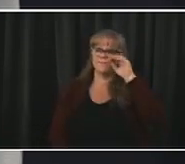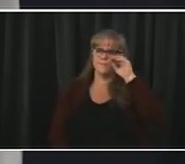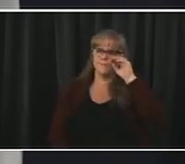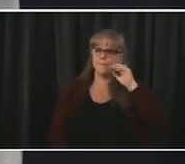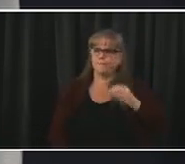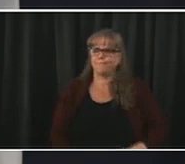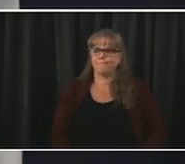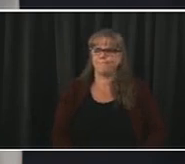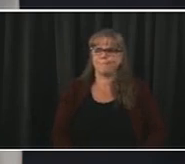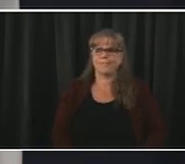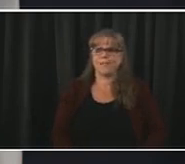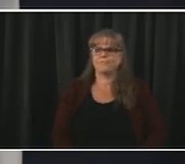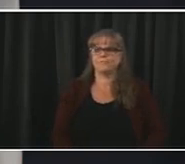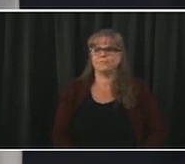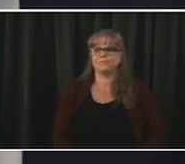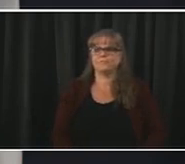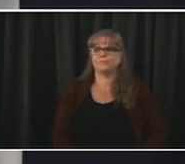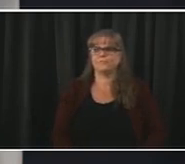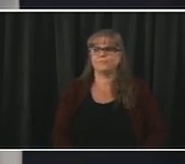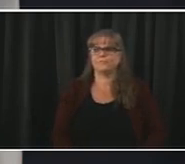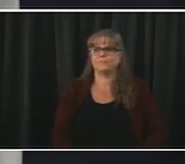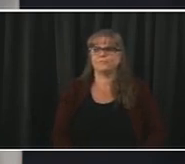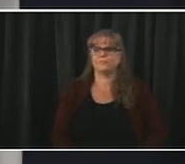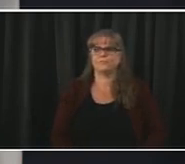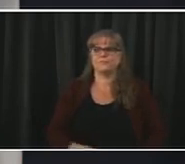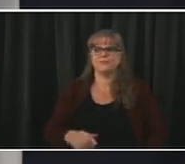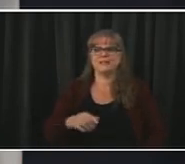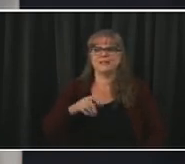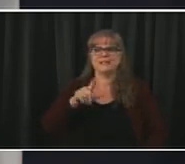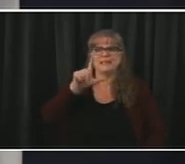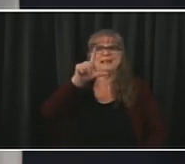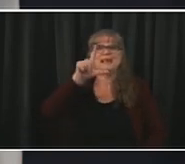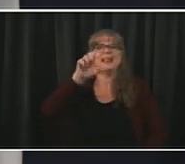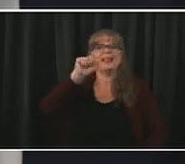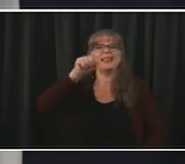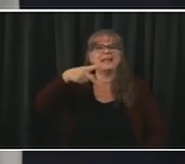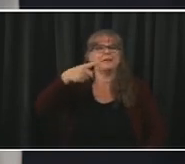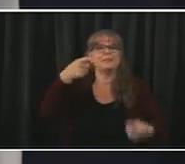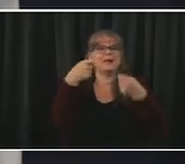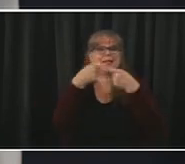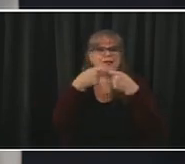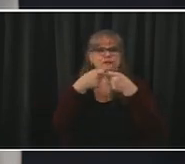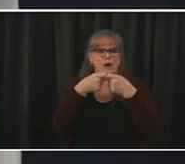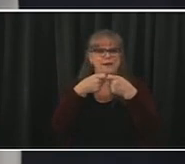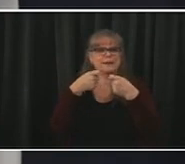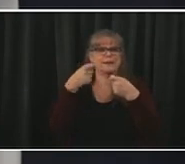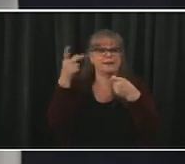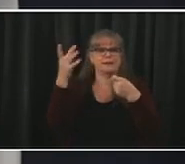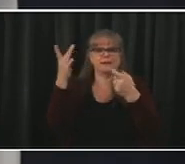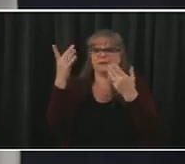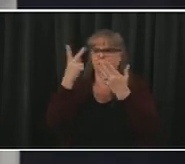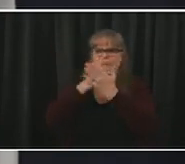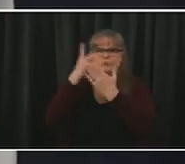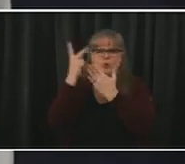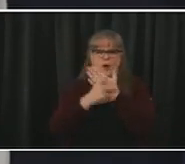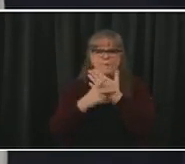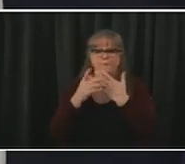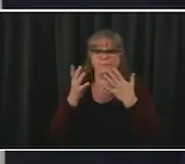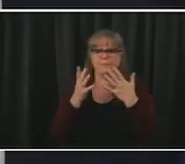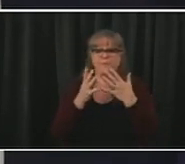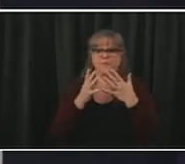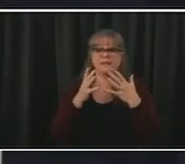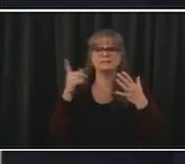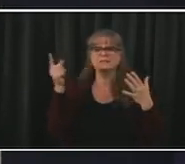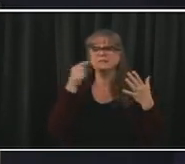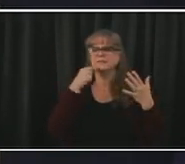meat-free holiday proclamation, a National Cattle Breeding Association says it may likely move its breeding show